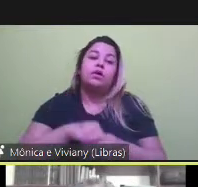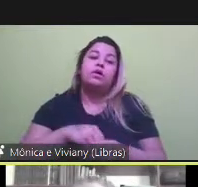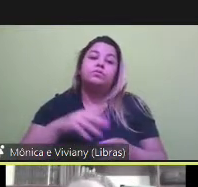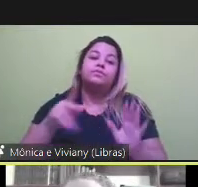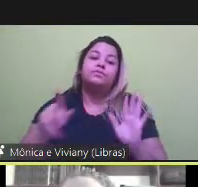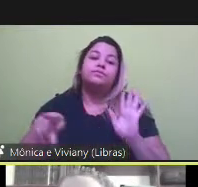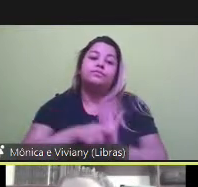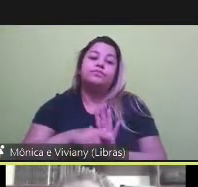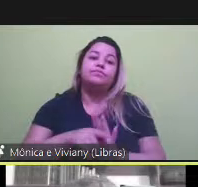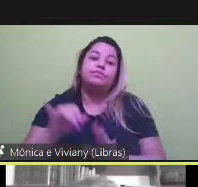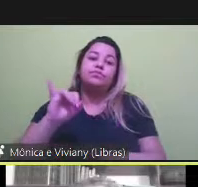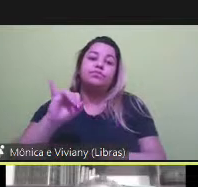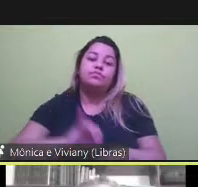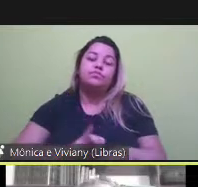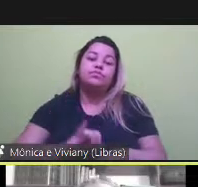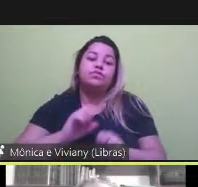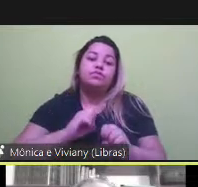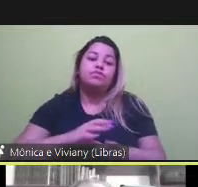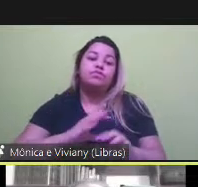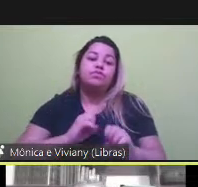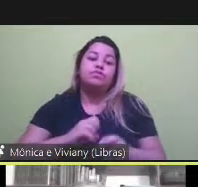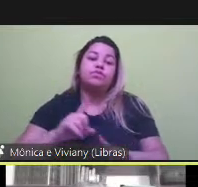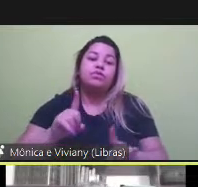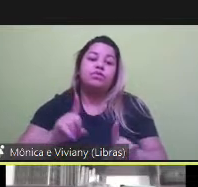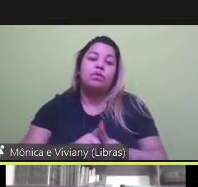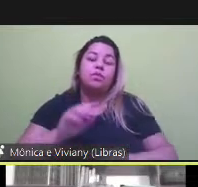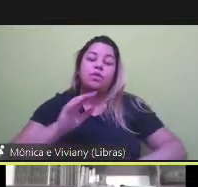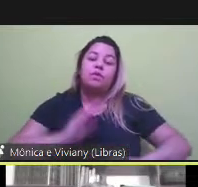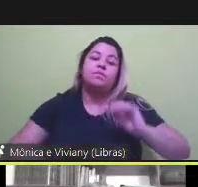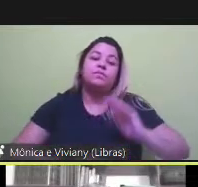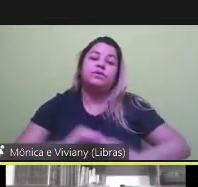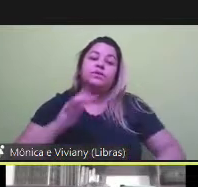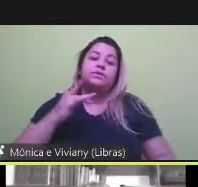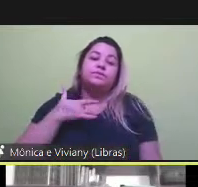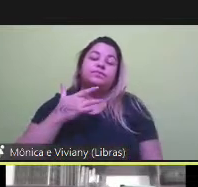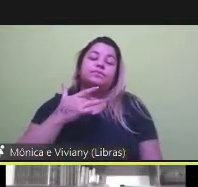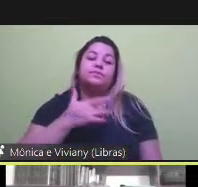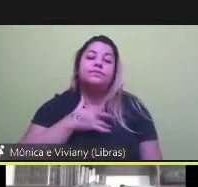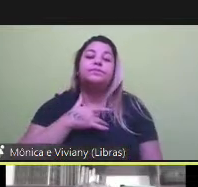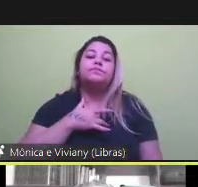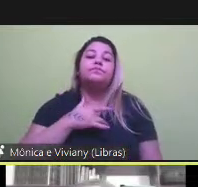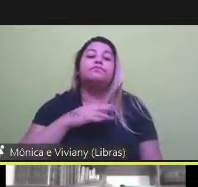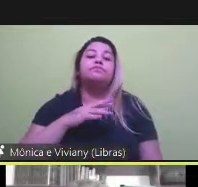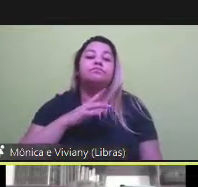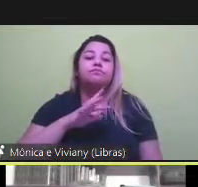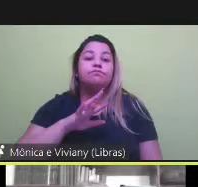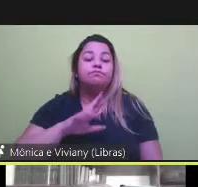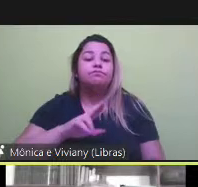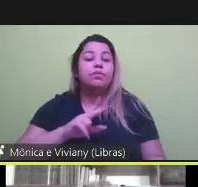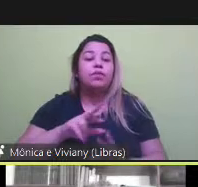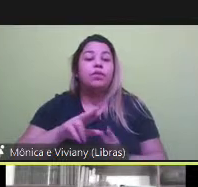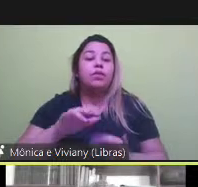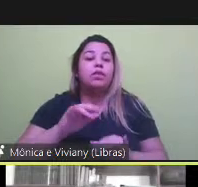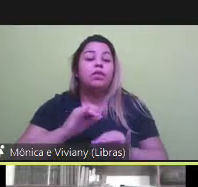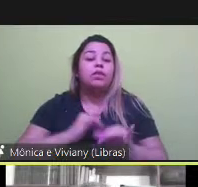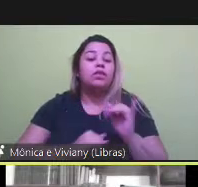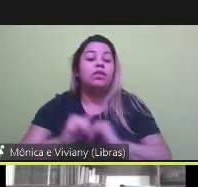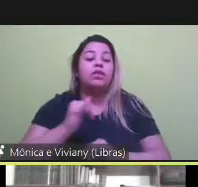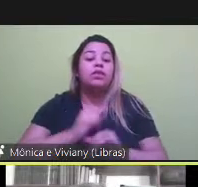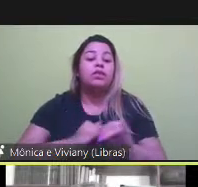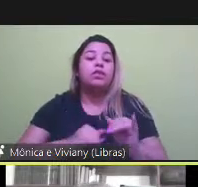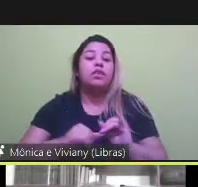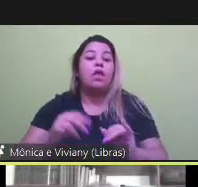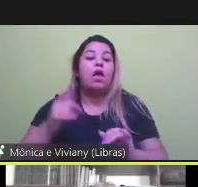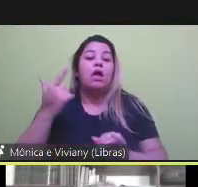So there was also the professional from healthcare and social professionals. They had to take